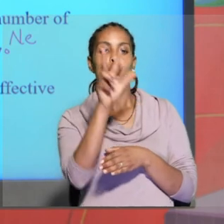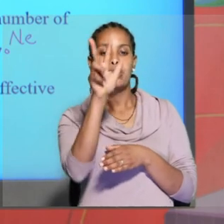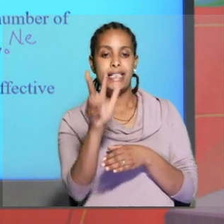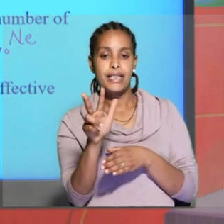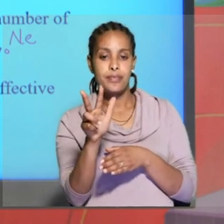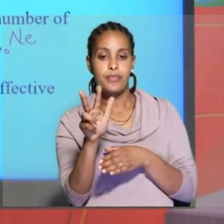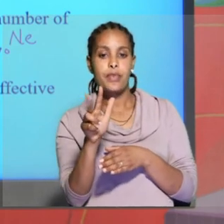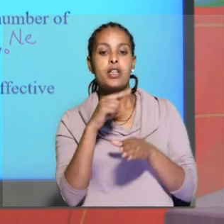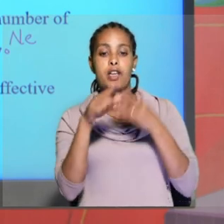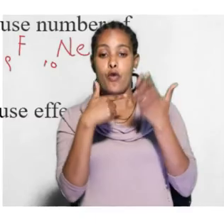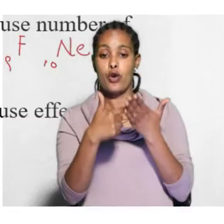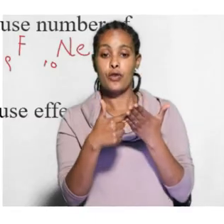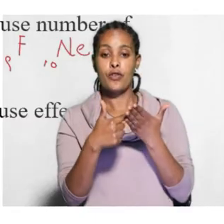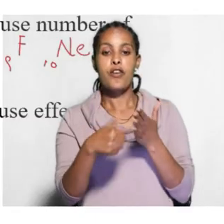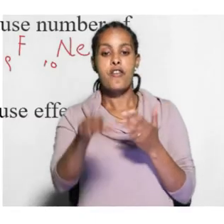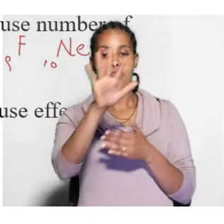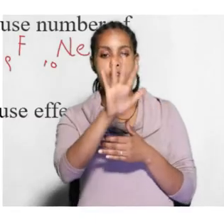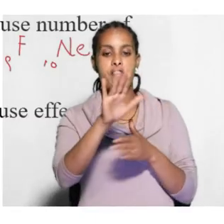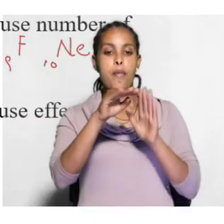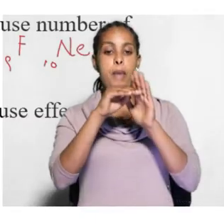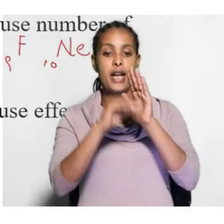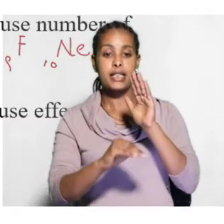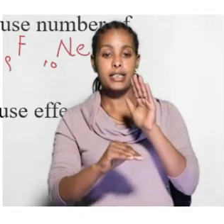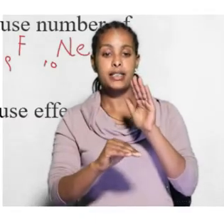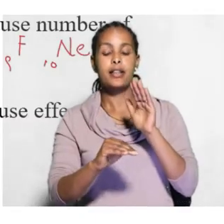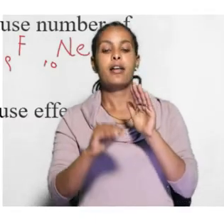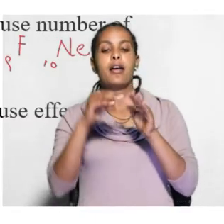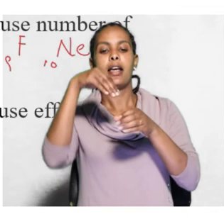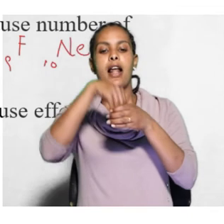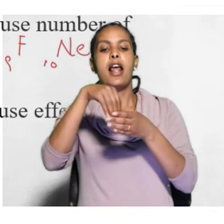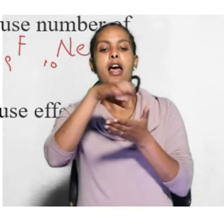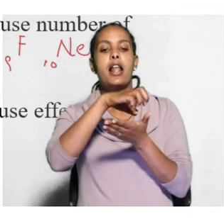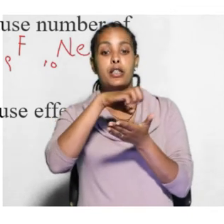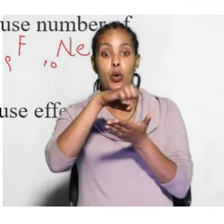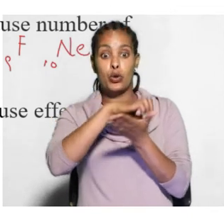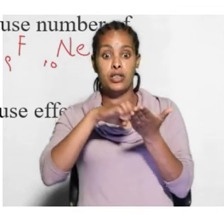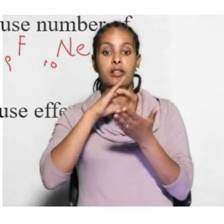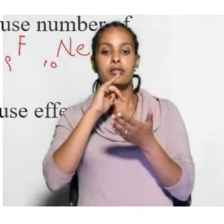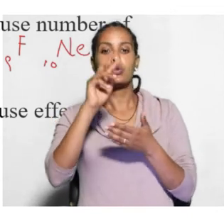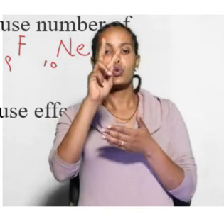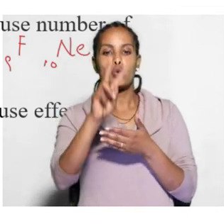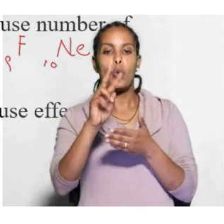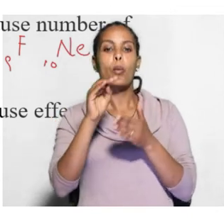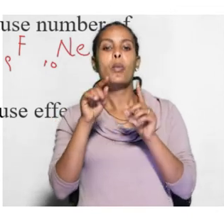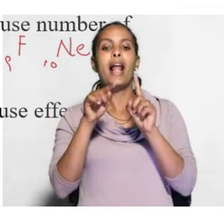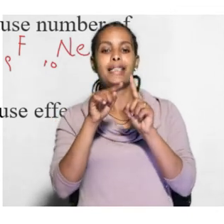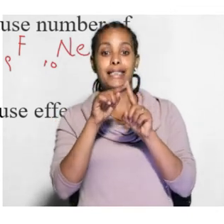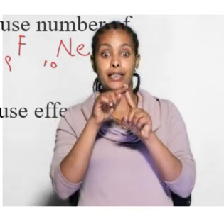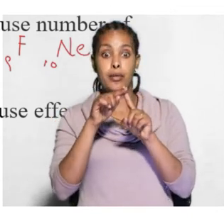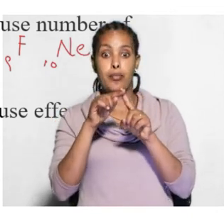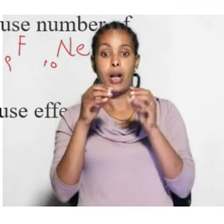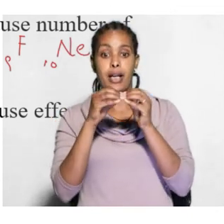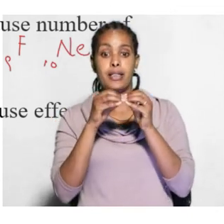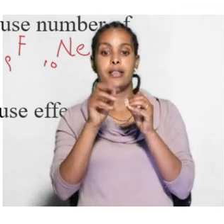2-3. Therefore, 5 minus inner electrons 2 is